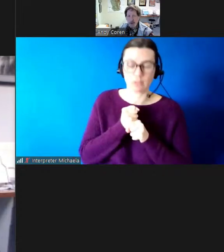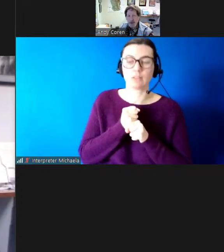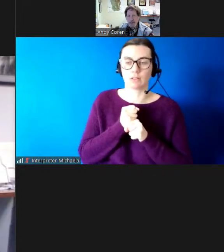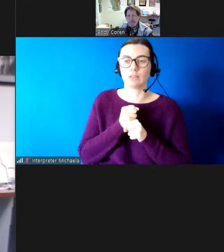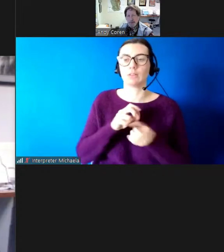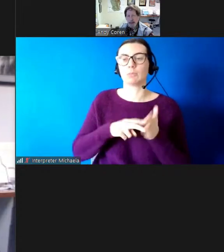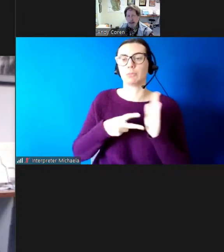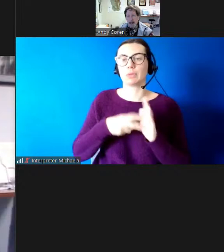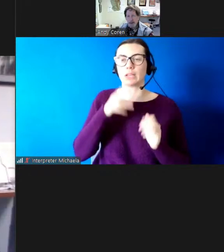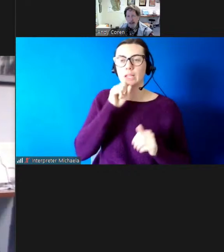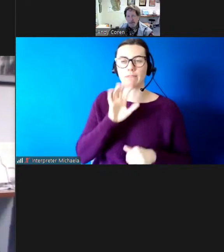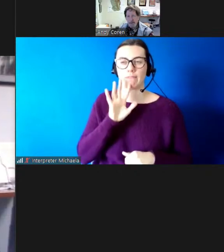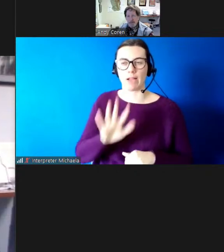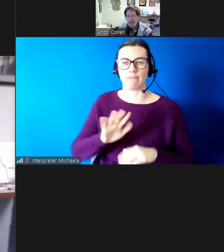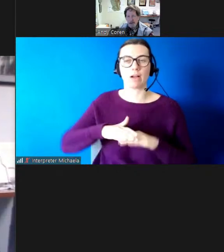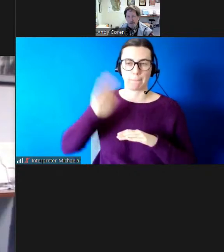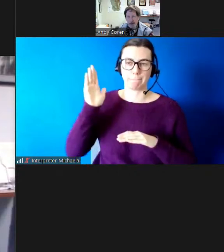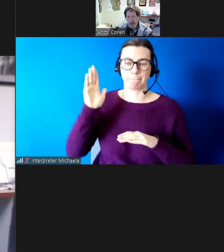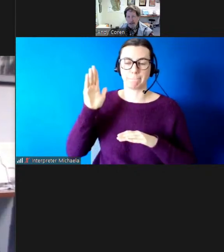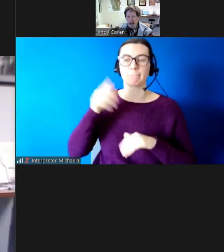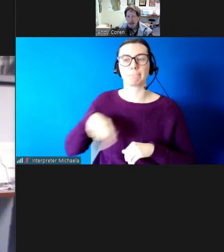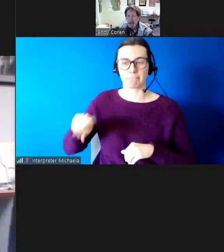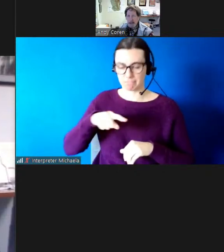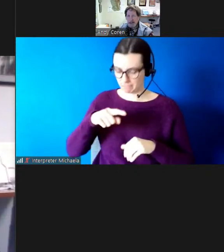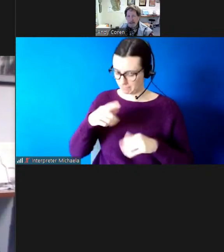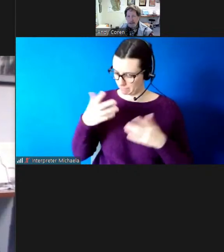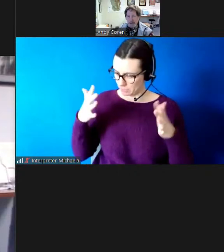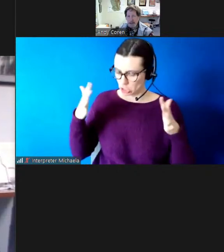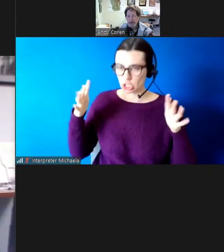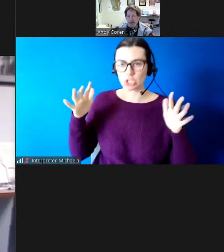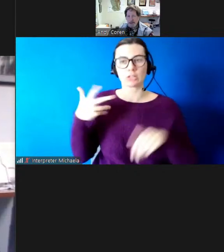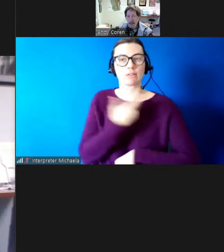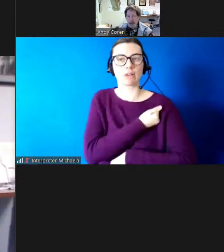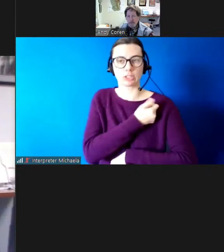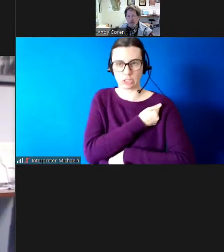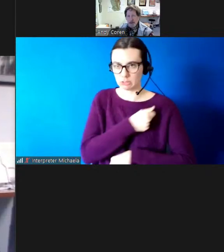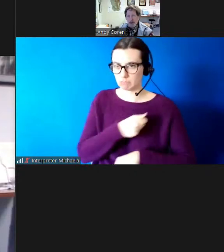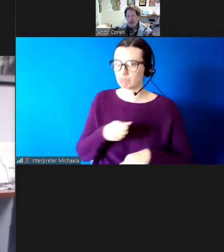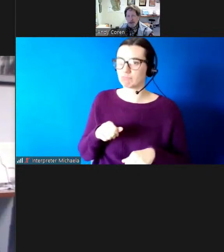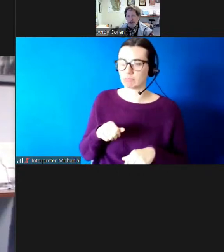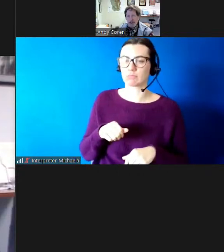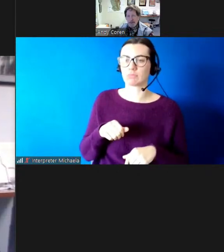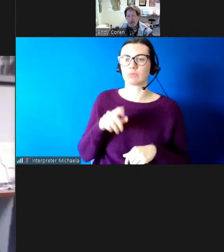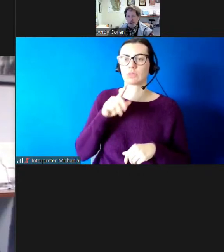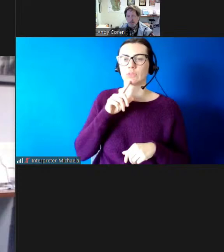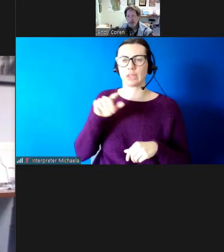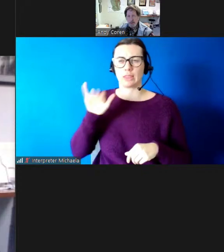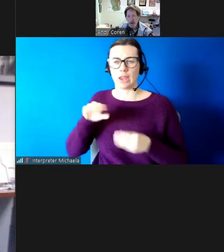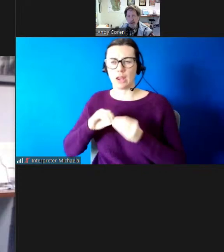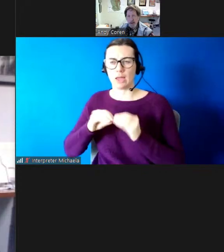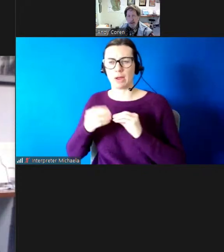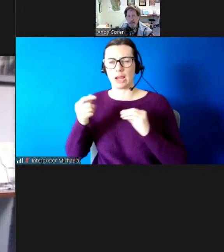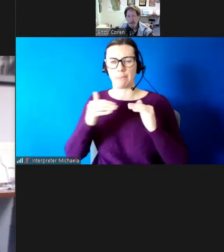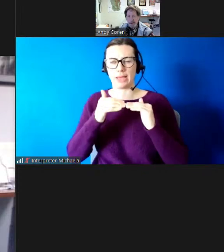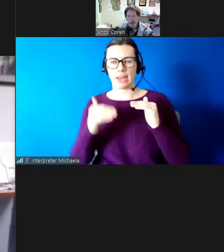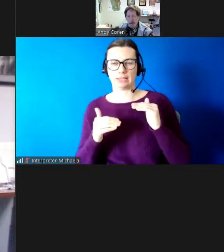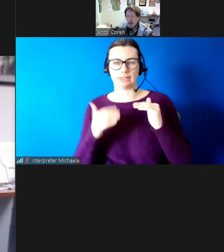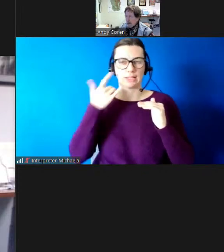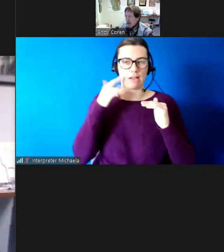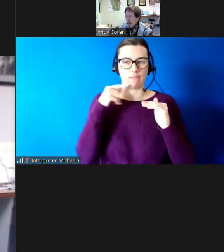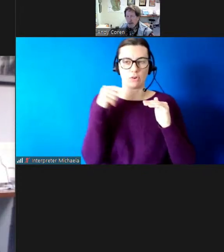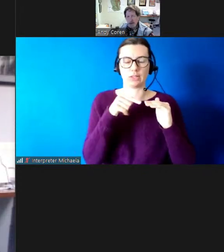years old, that have been fully vaccinated. It's a little less than California, which is at 72.1, but